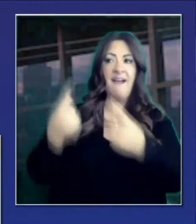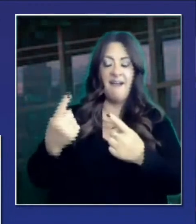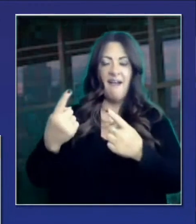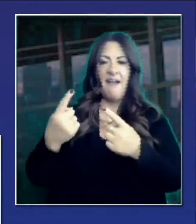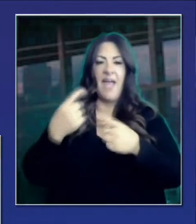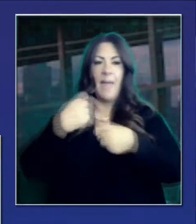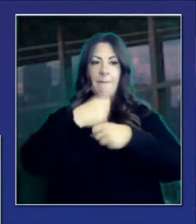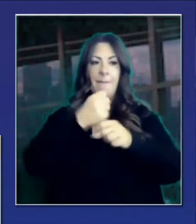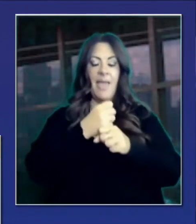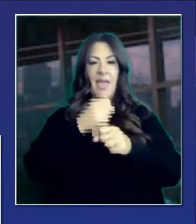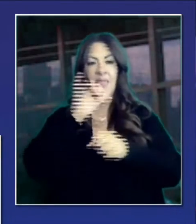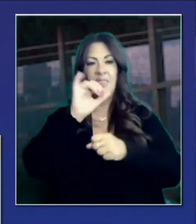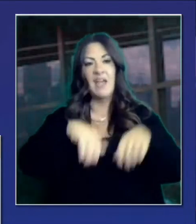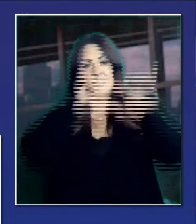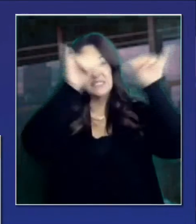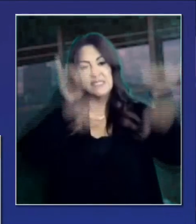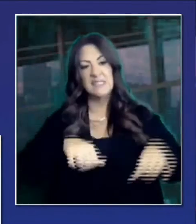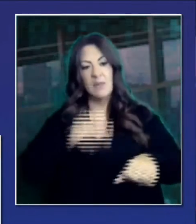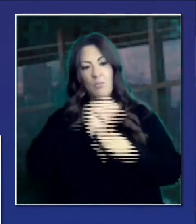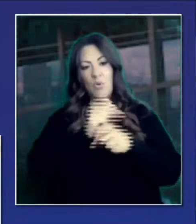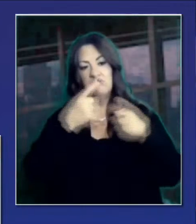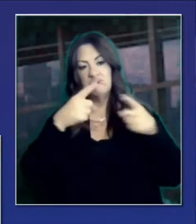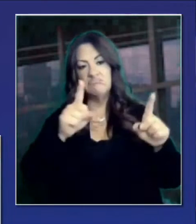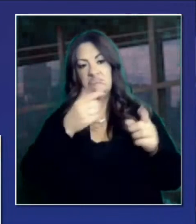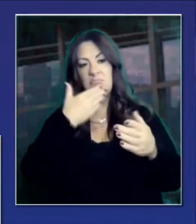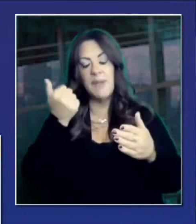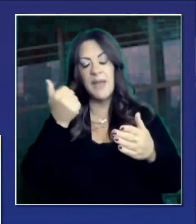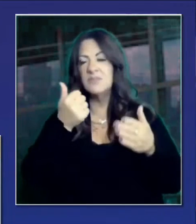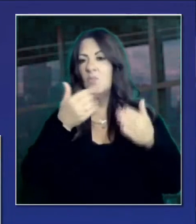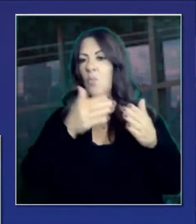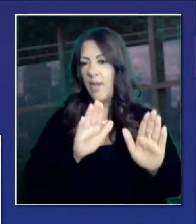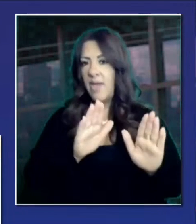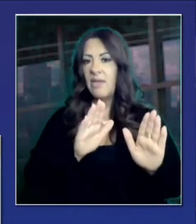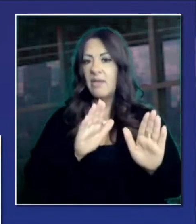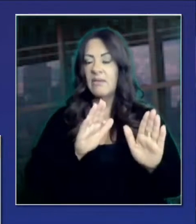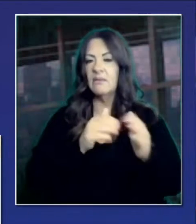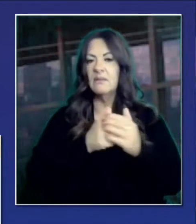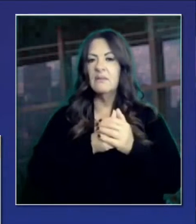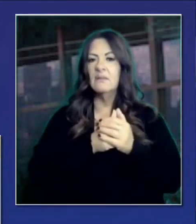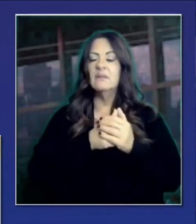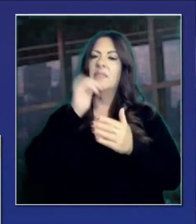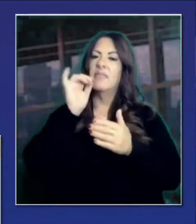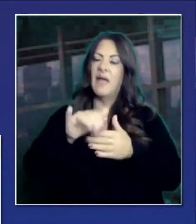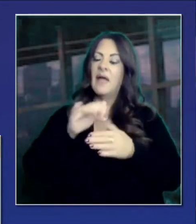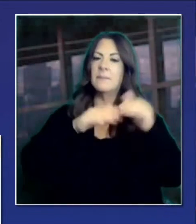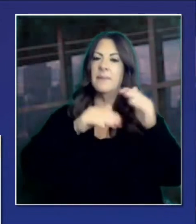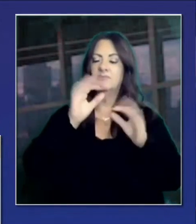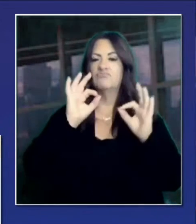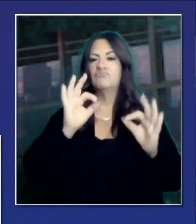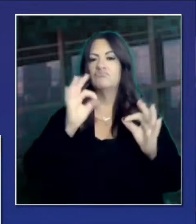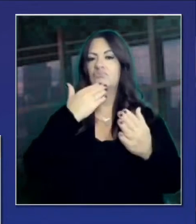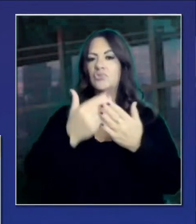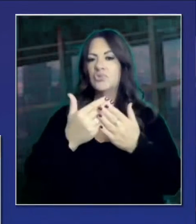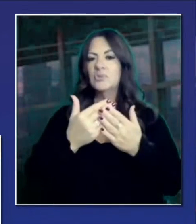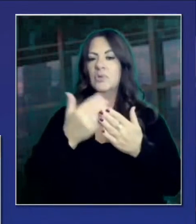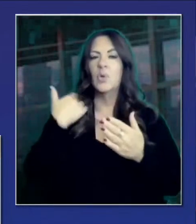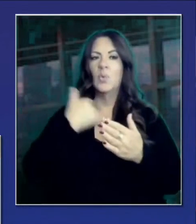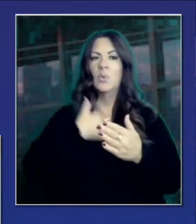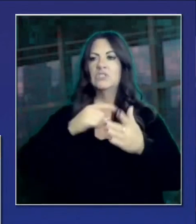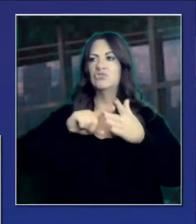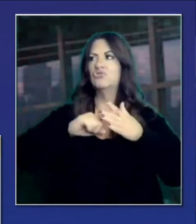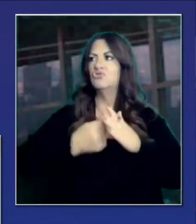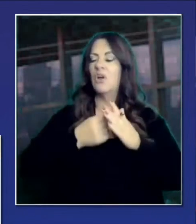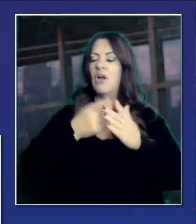more meaningful way, not rhetorically, but a more substantive way. That's building the real platform, and that's a platform when we start to